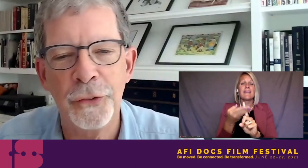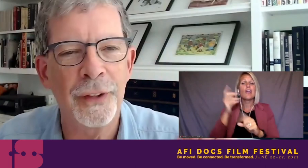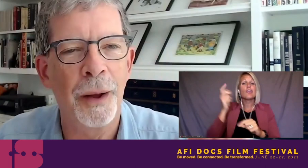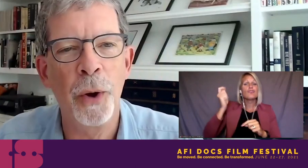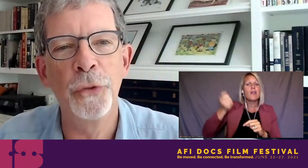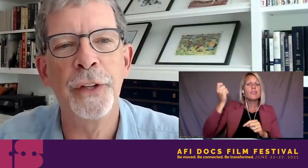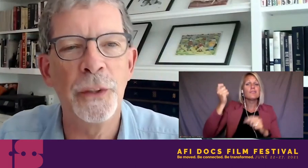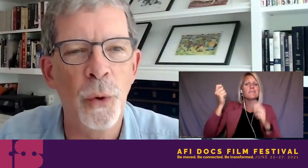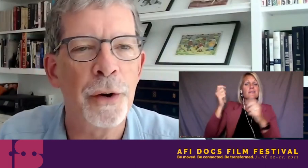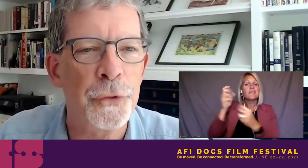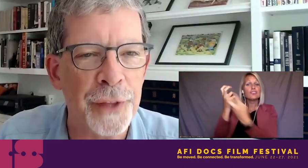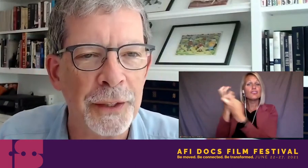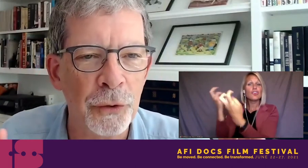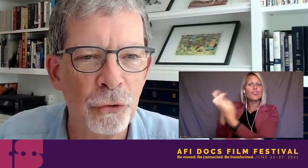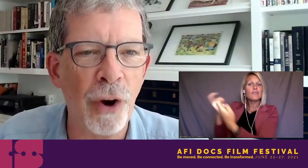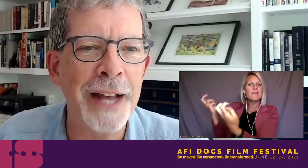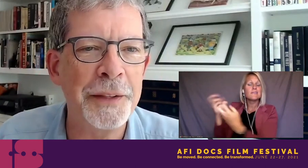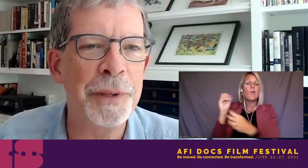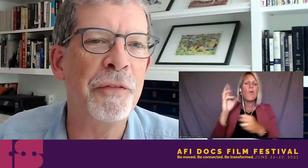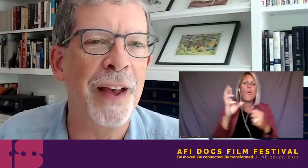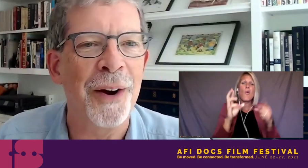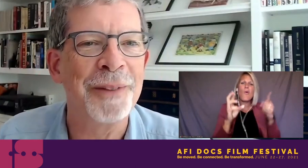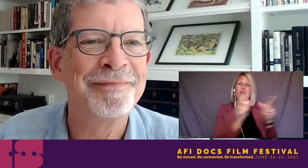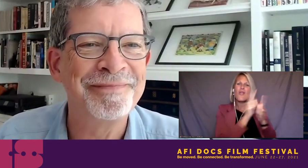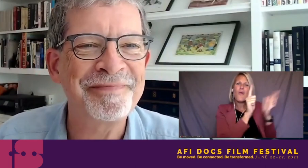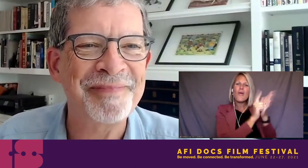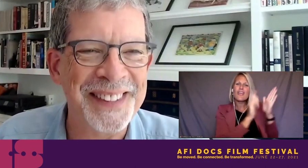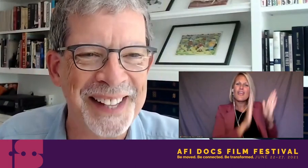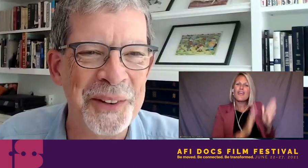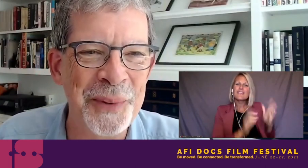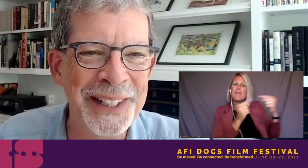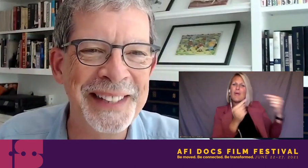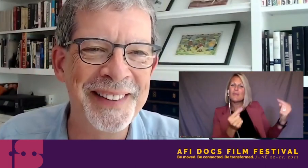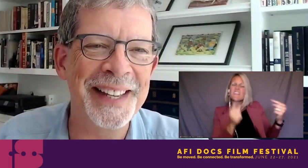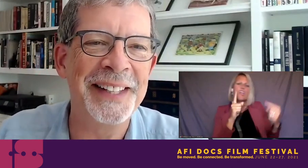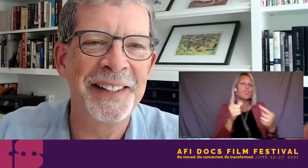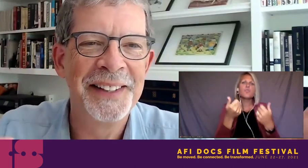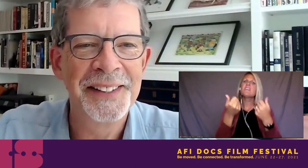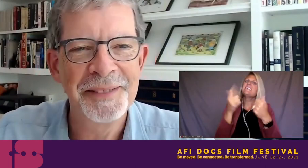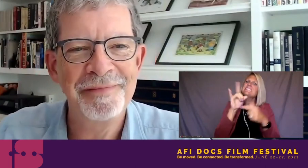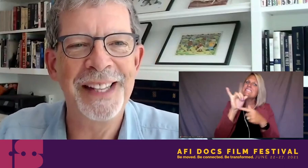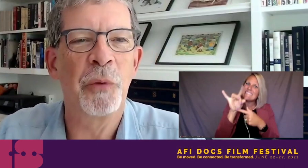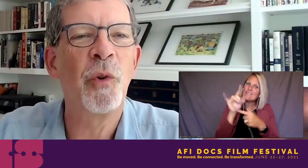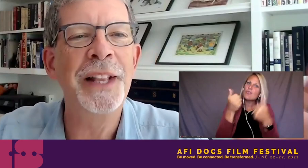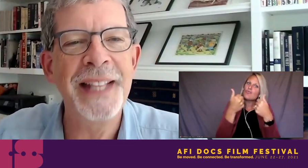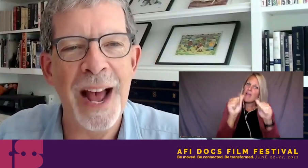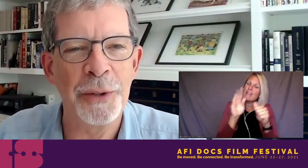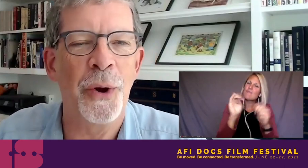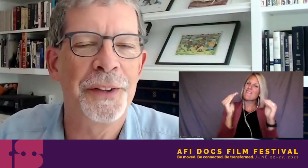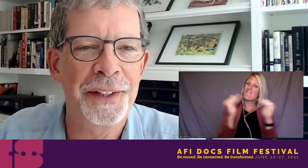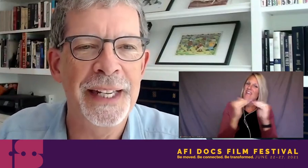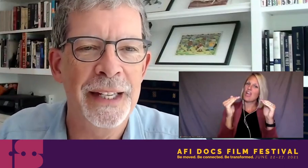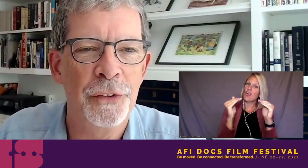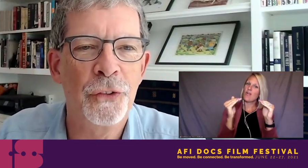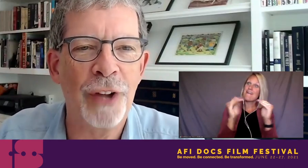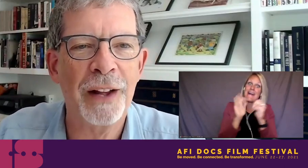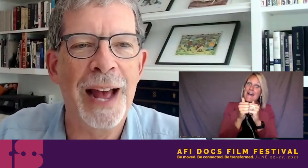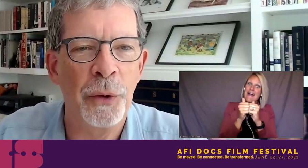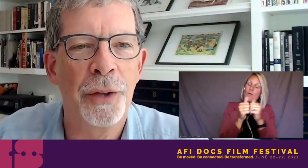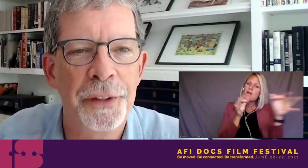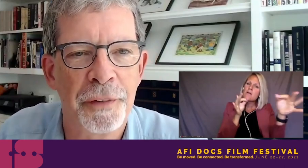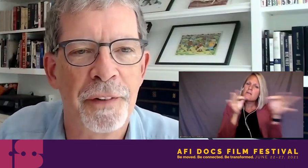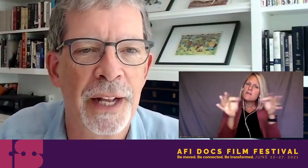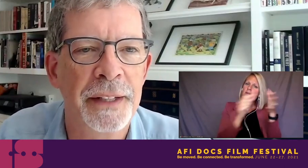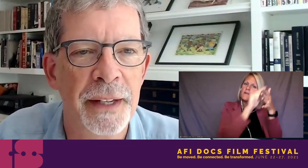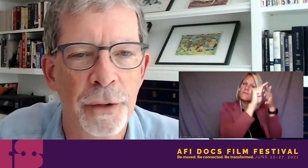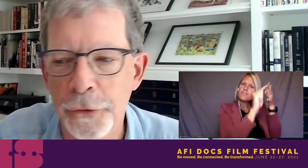juries, opposing lawyers, that you tried to be fair, that you really did run down all the leads, check